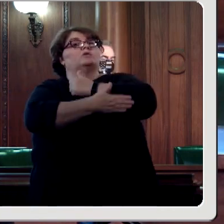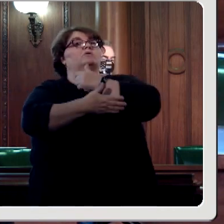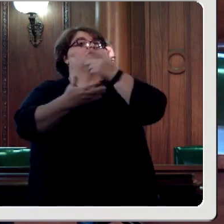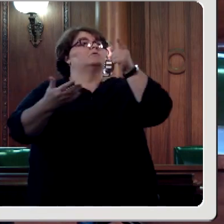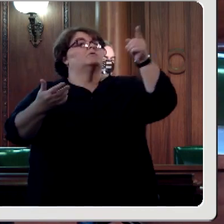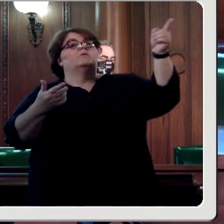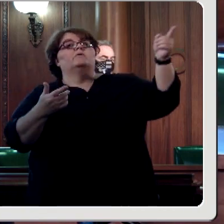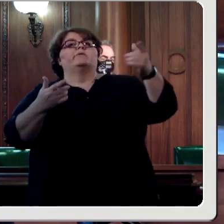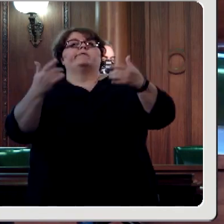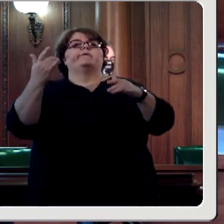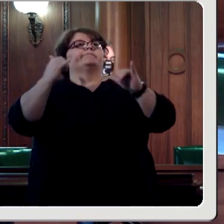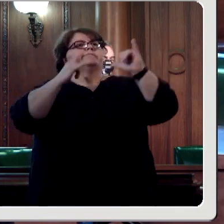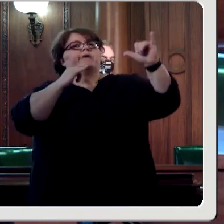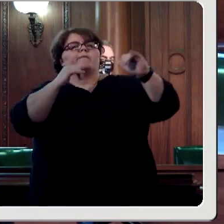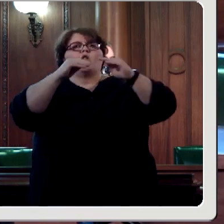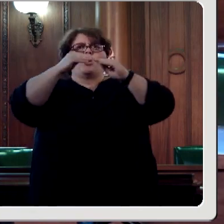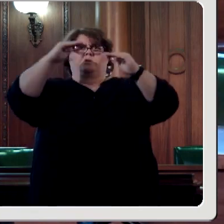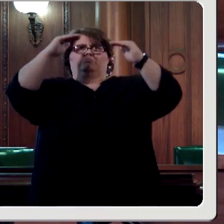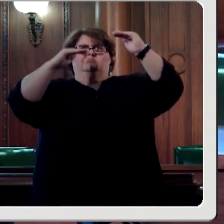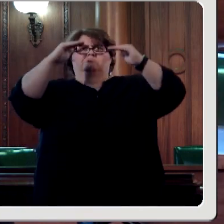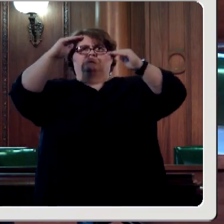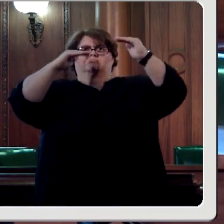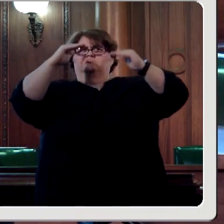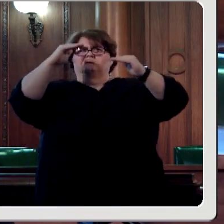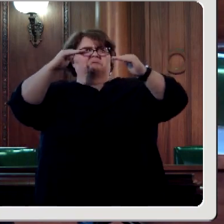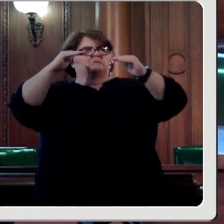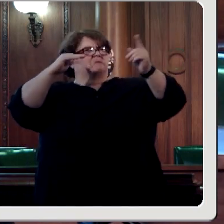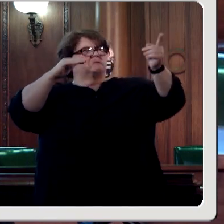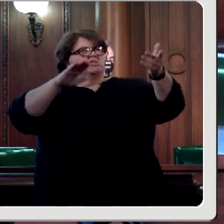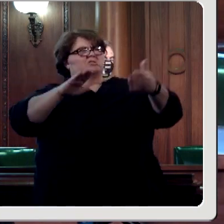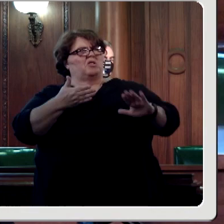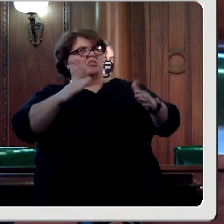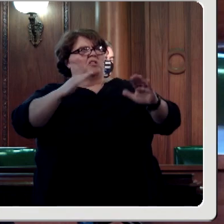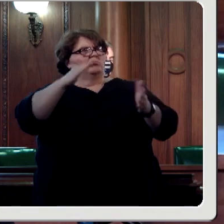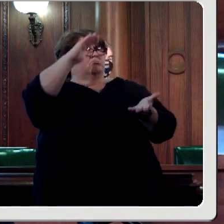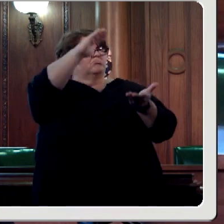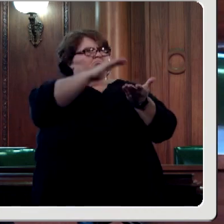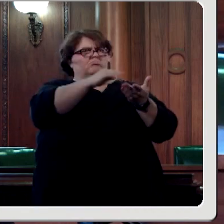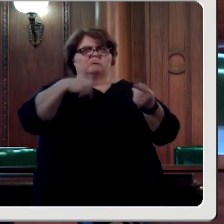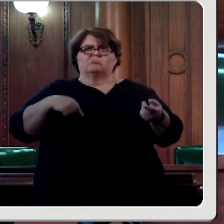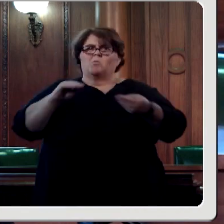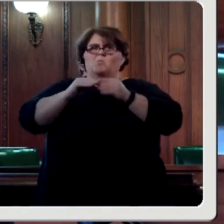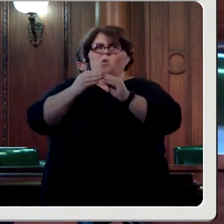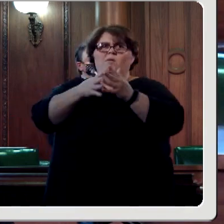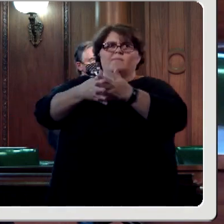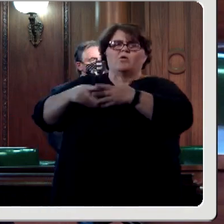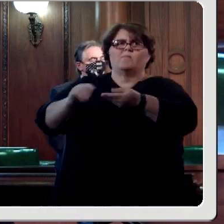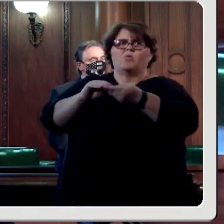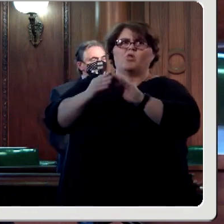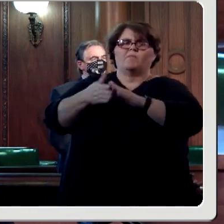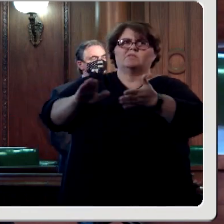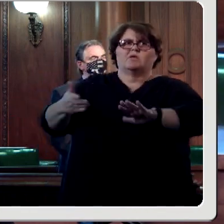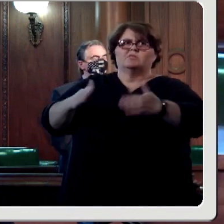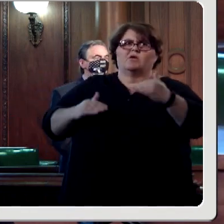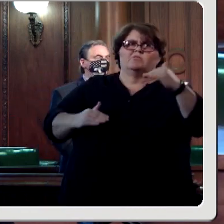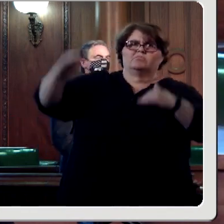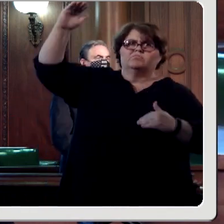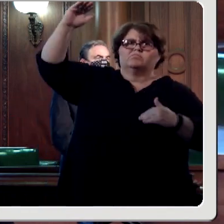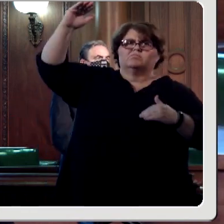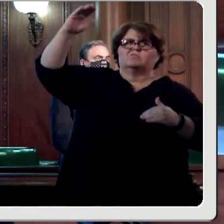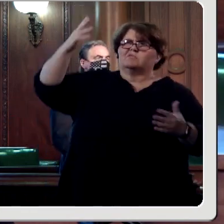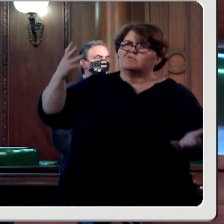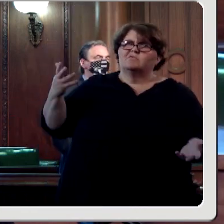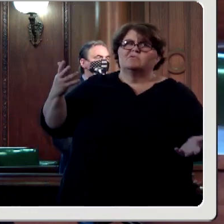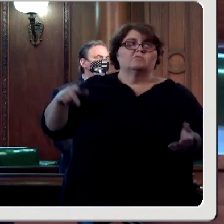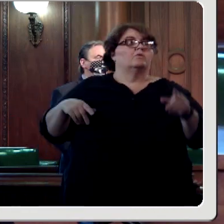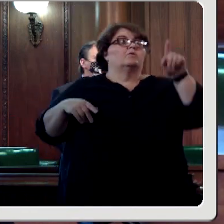than we should based on the number of infections that we have in the country. This past week, it was notable that two of the most